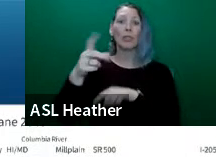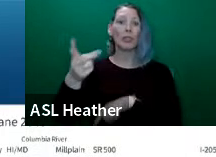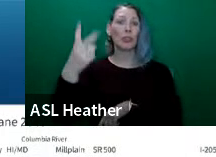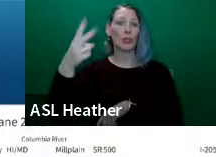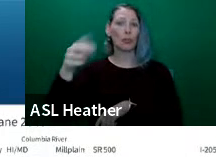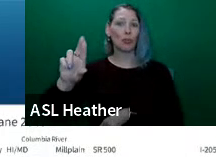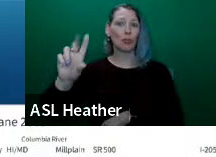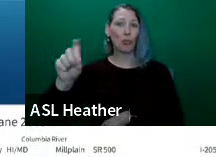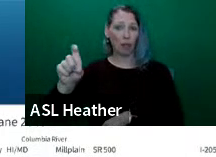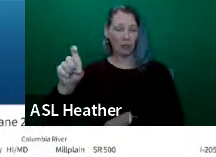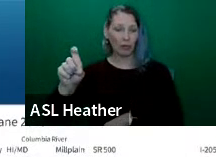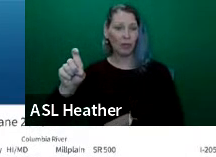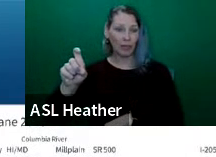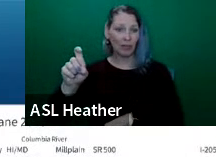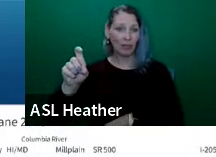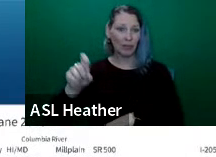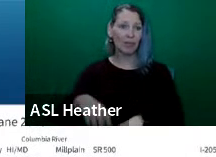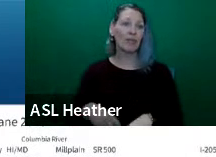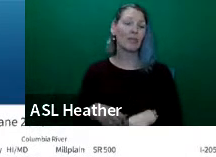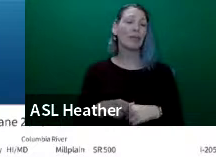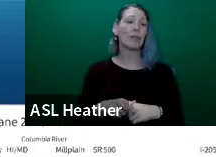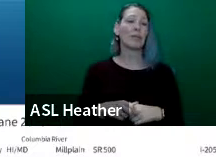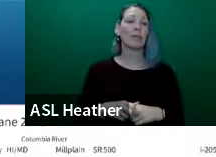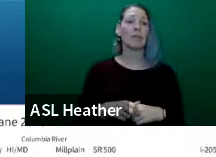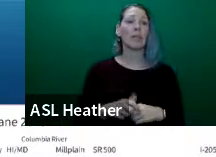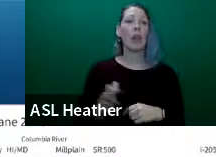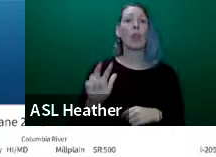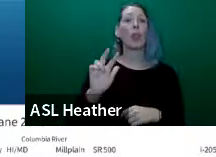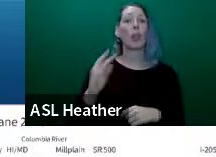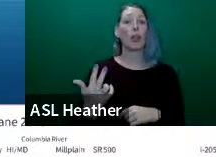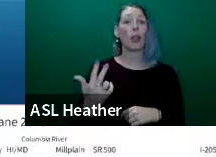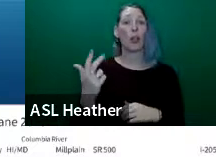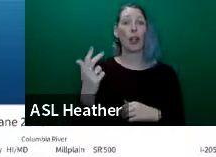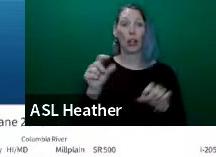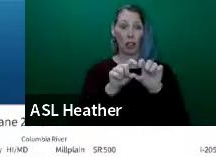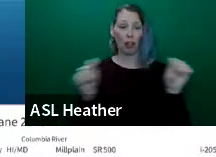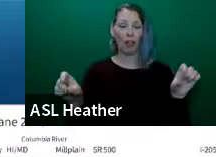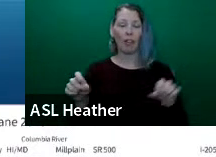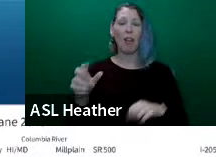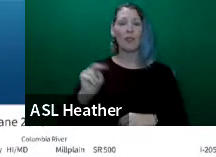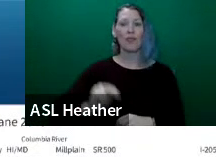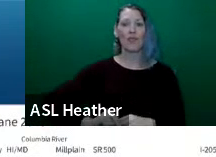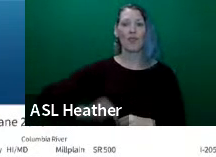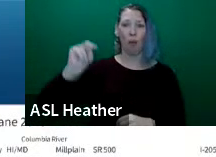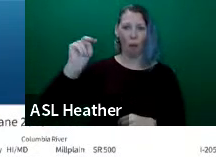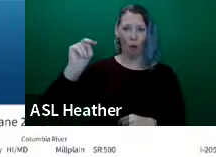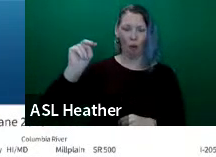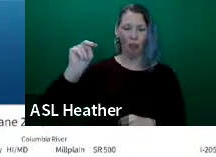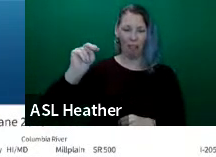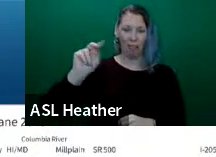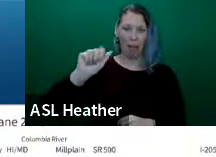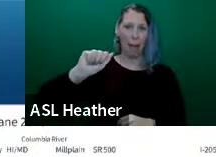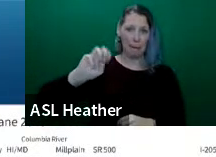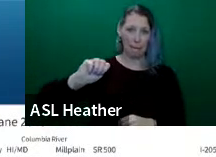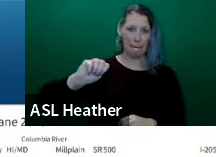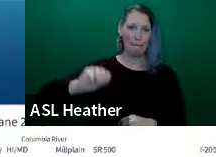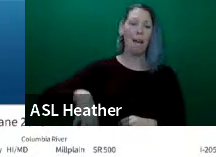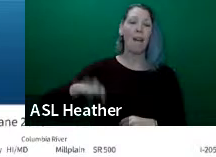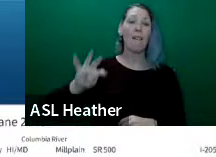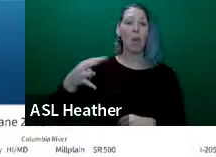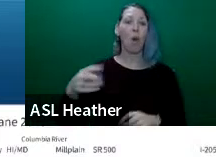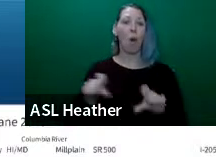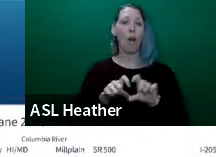have the third row kind of across the heat map. There is northbound AM, and then the northbound PM is the fourth row. And that's where you kind of see